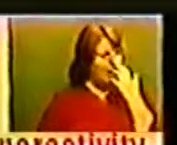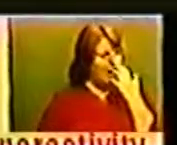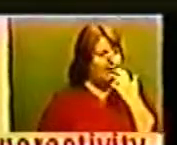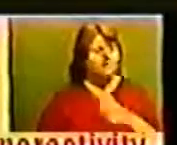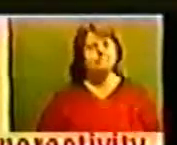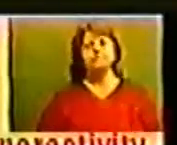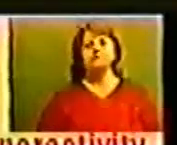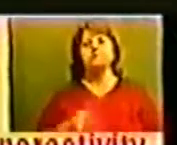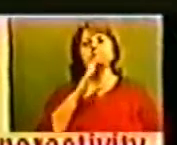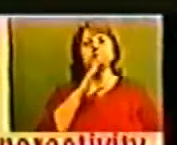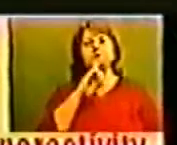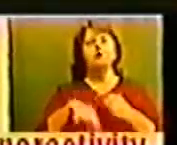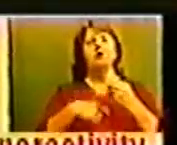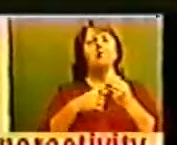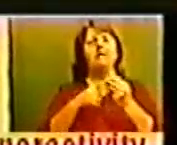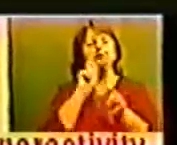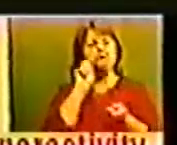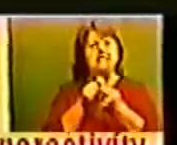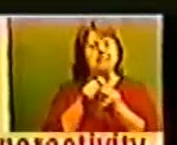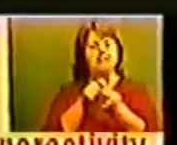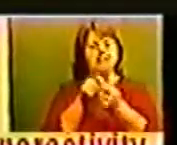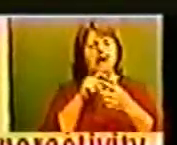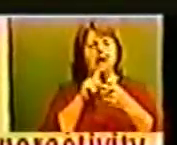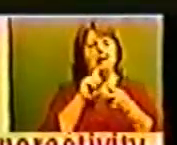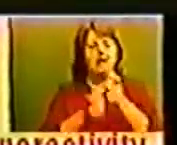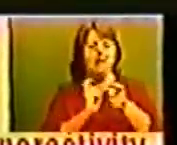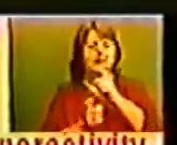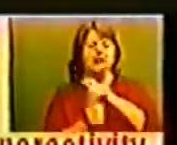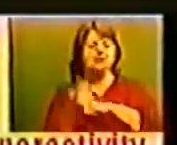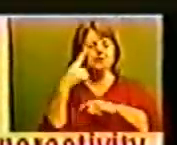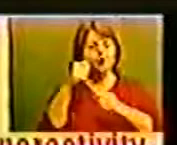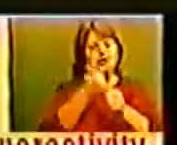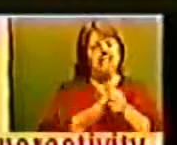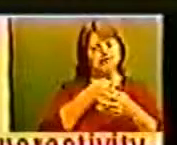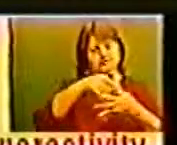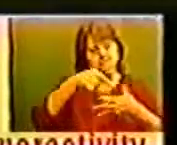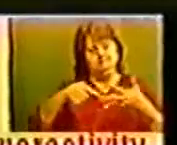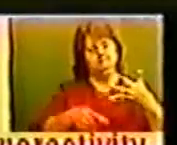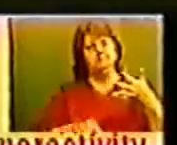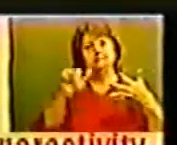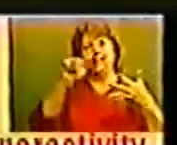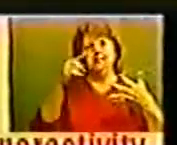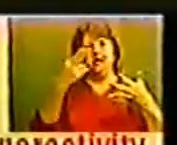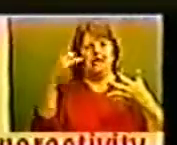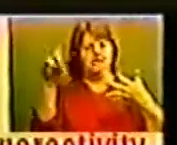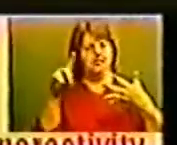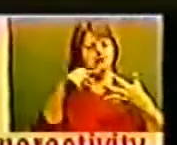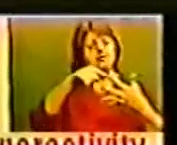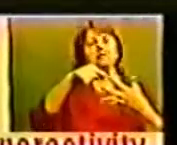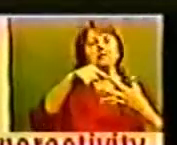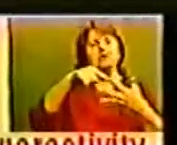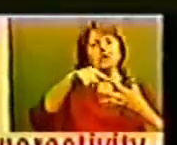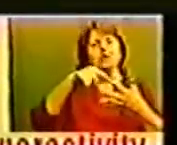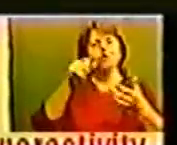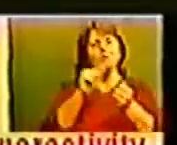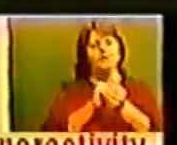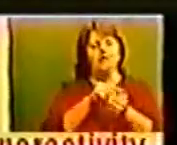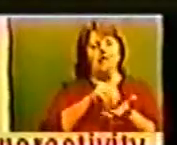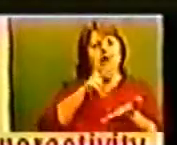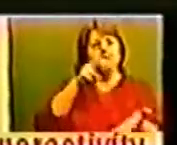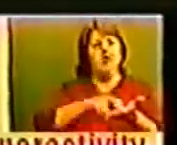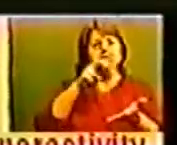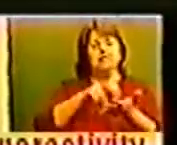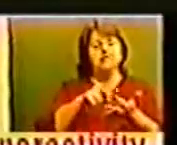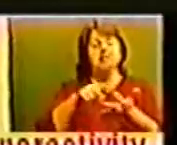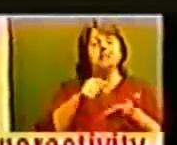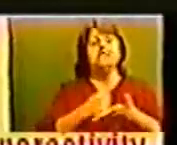We'll talk a little bit about specific accommodations for each of the types of ADHD. For a student with hyperactivity, it's